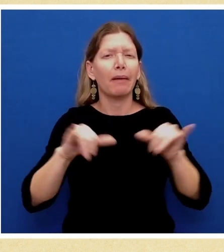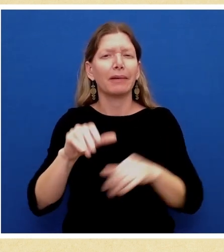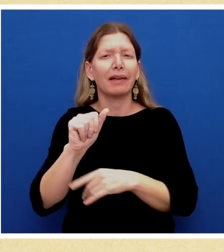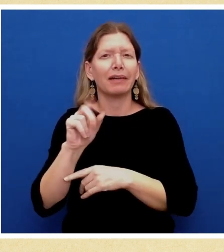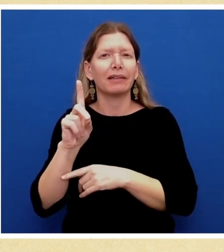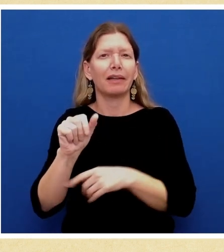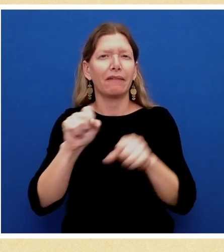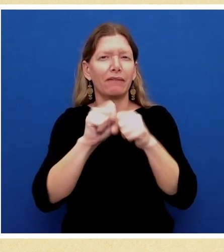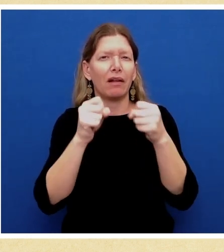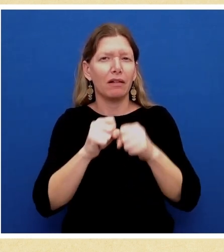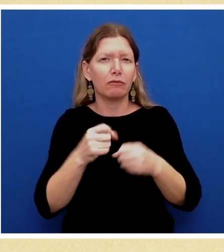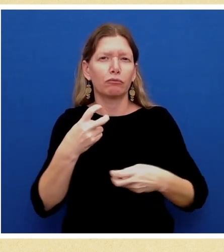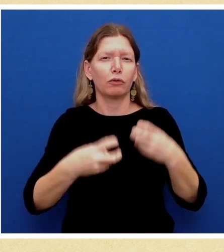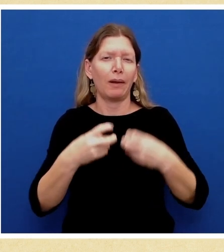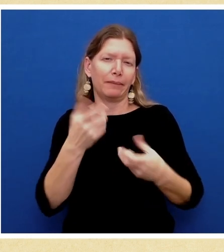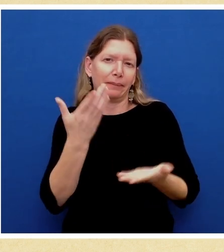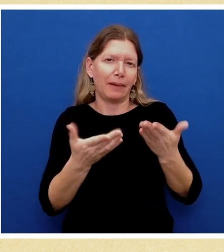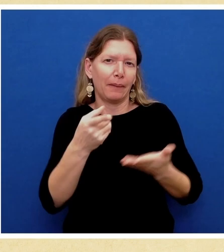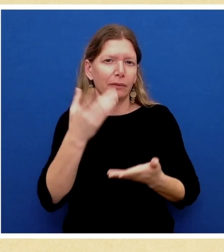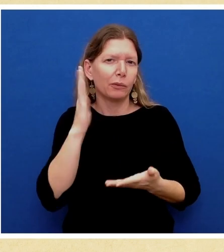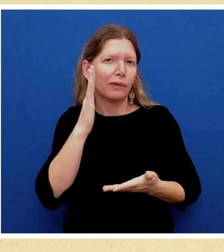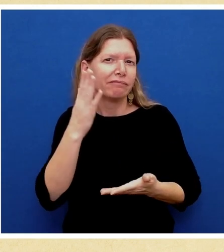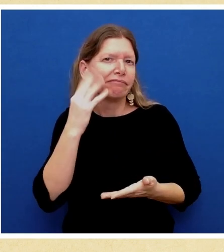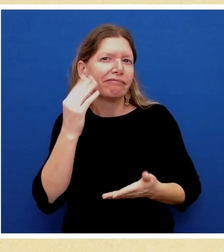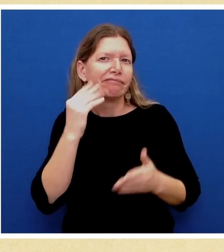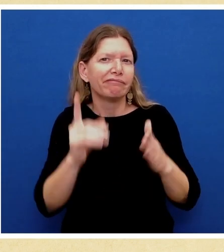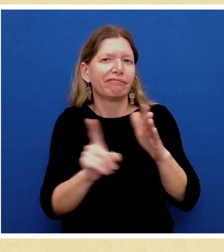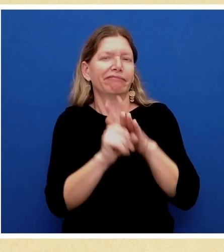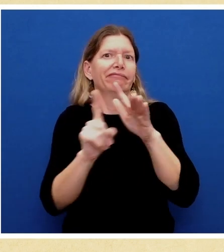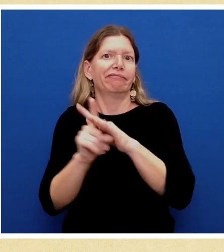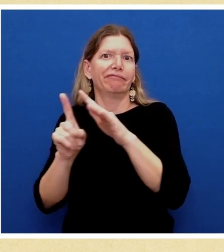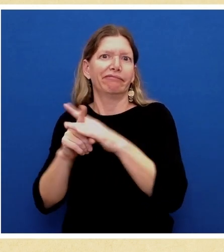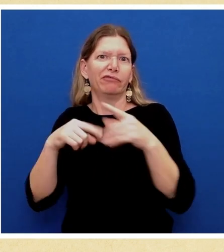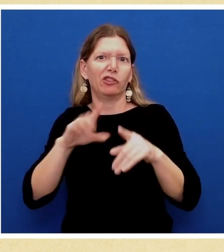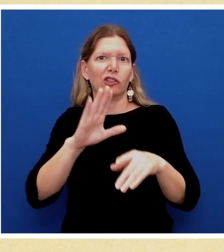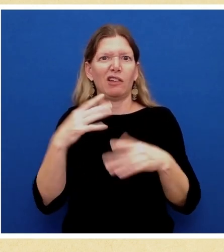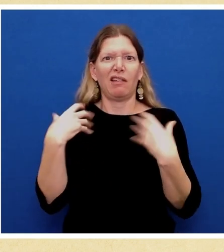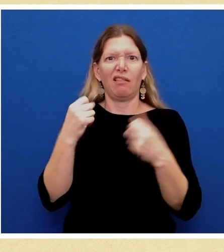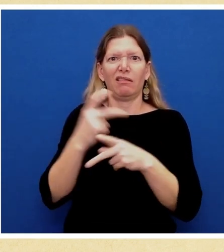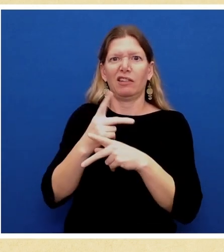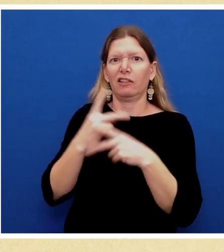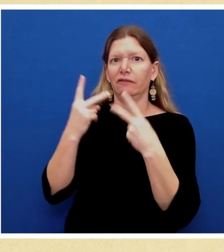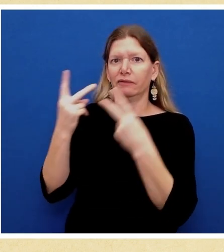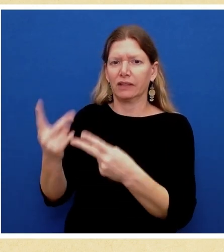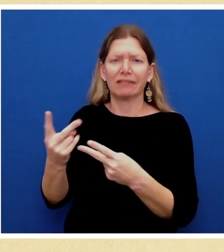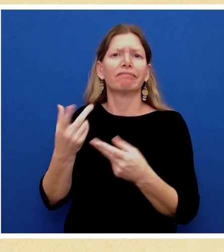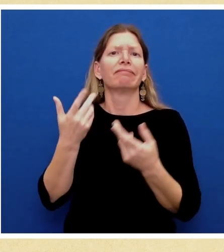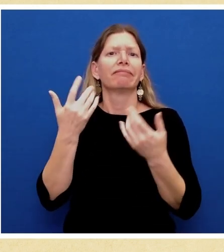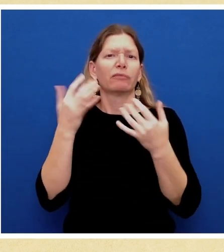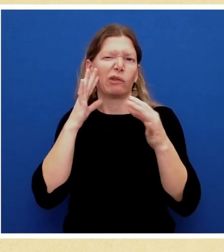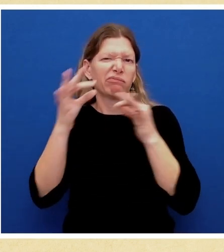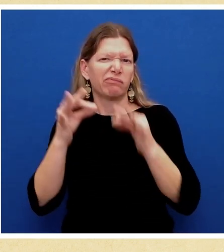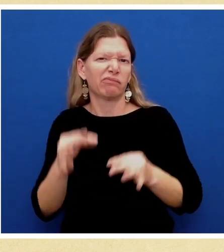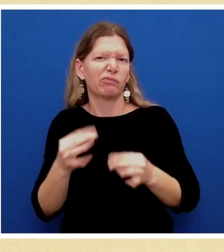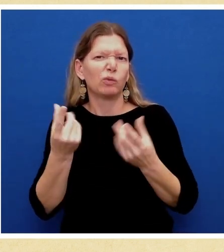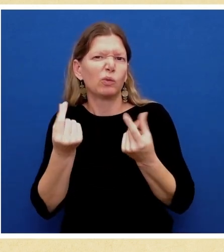some common ADA violations and problems you may encounter during your healthcare visit, and steps you can take if they